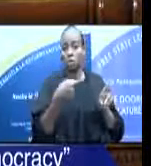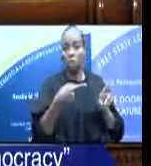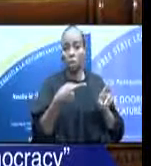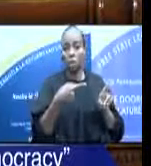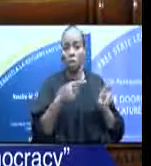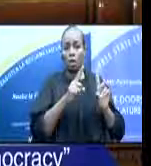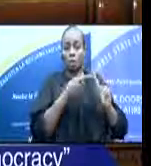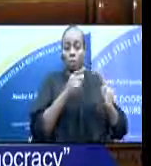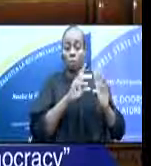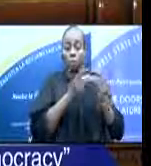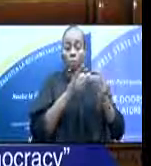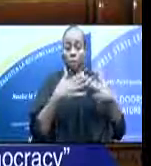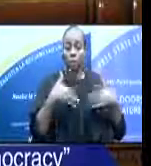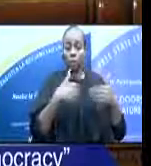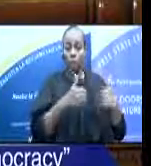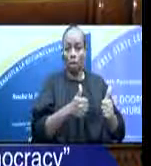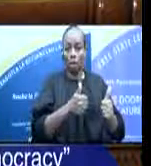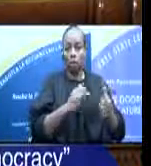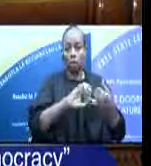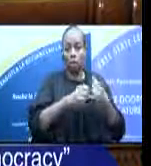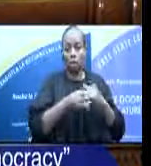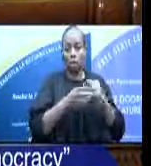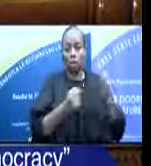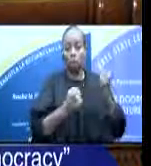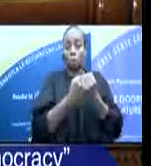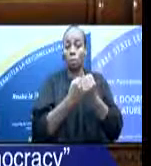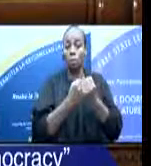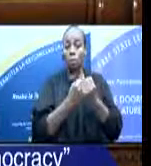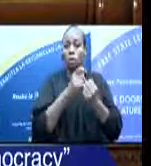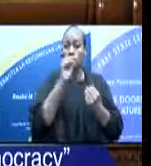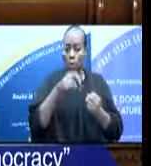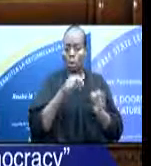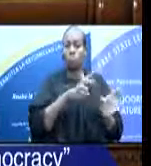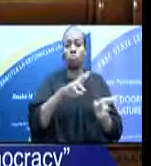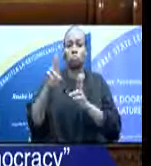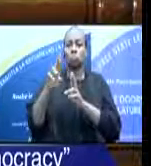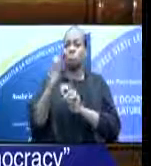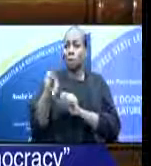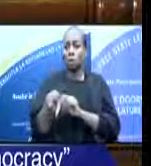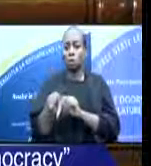the Department of Health and the effort that put into the support must be recommended.